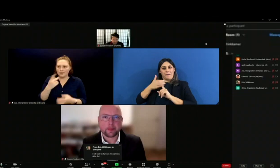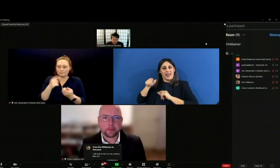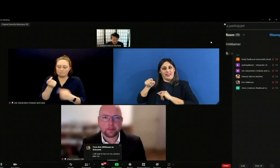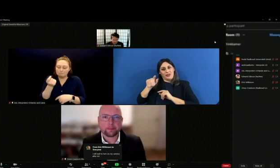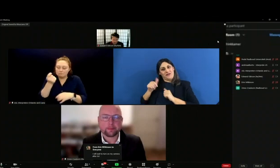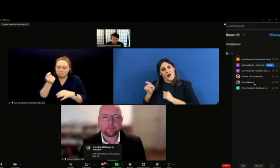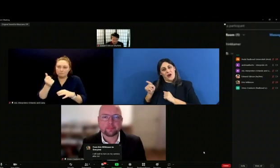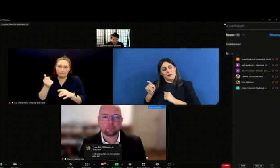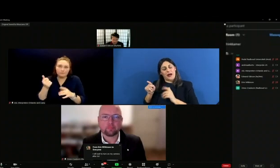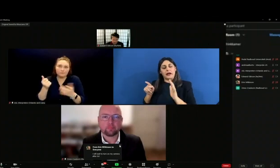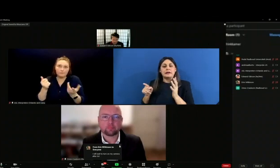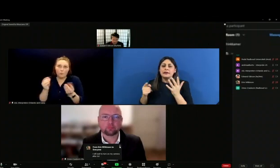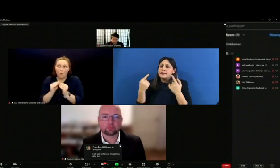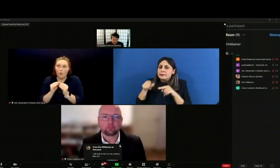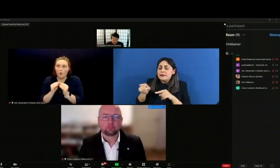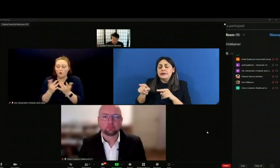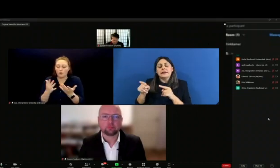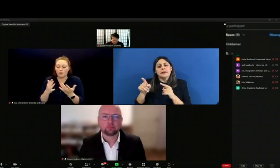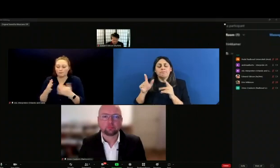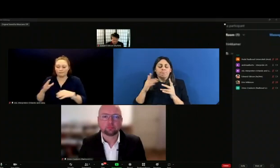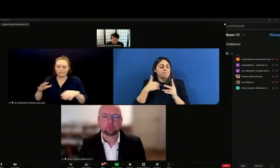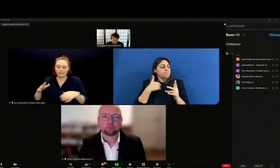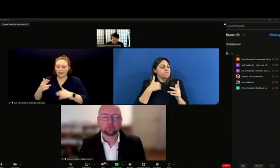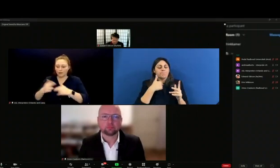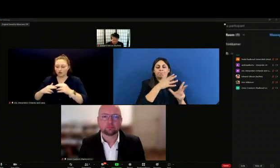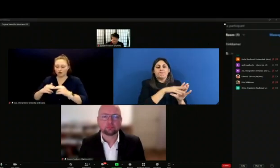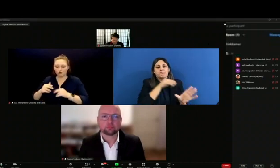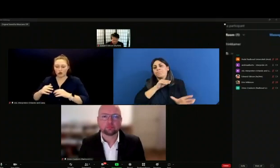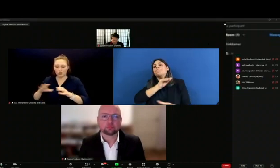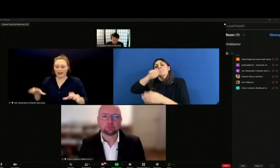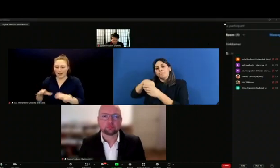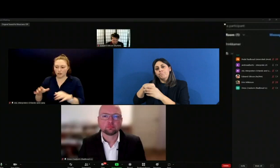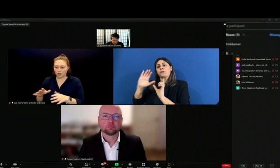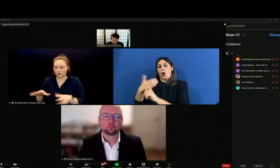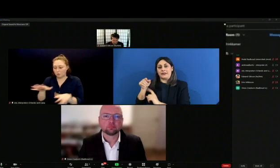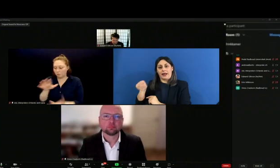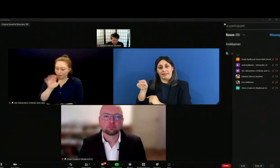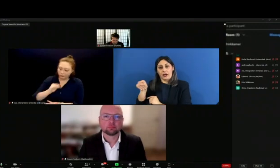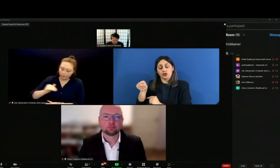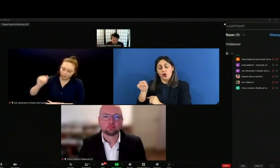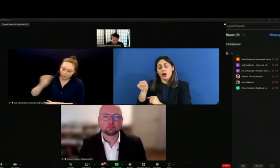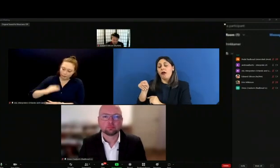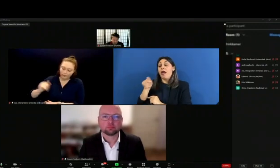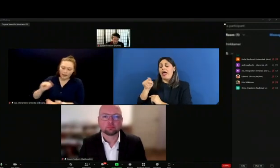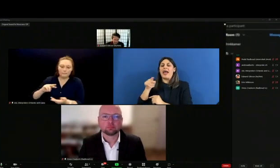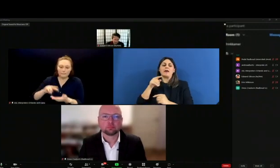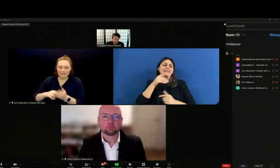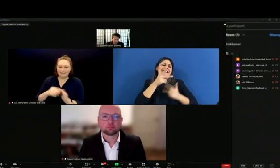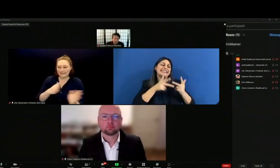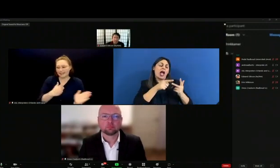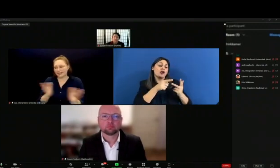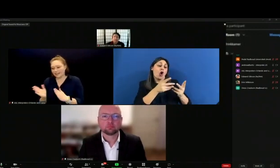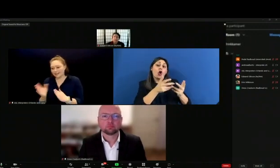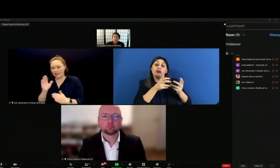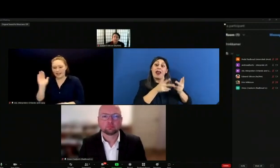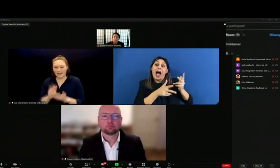let's say, construction action type of way, then it was considered a constructed action. And thus we see that this